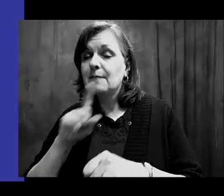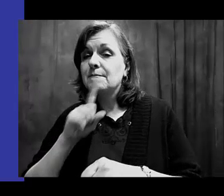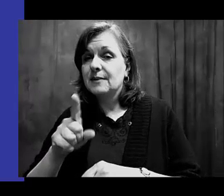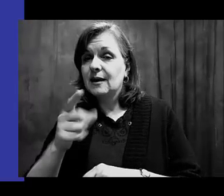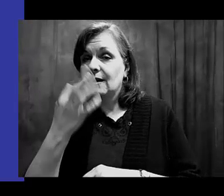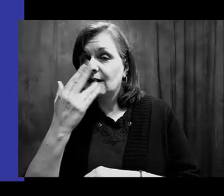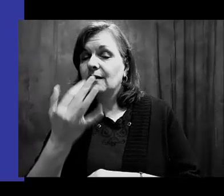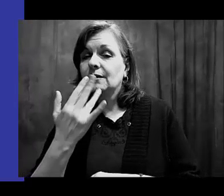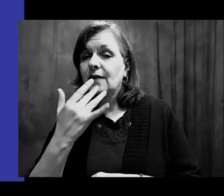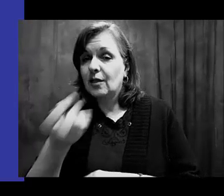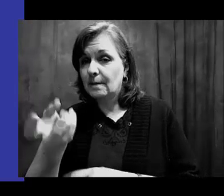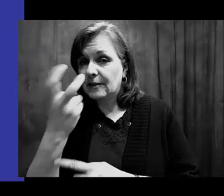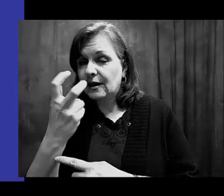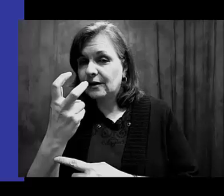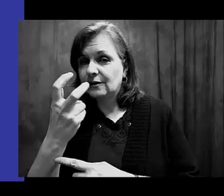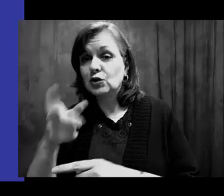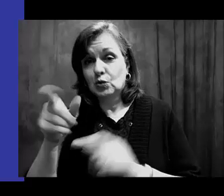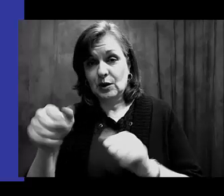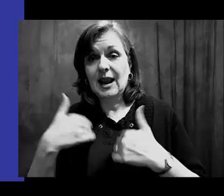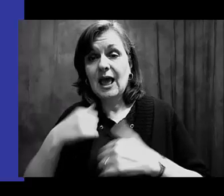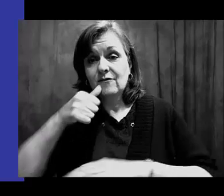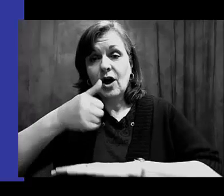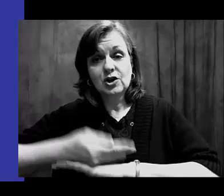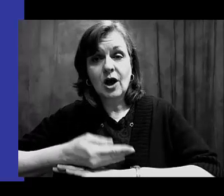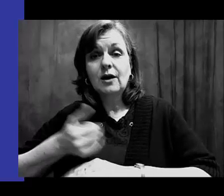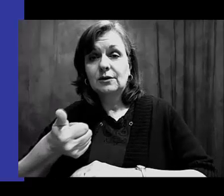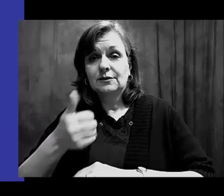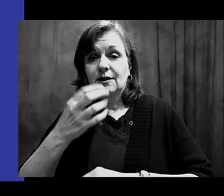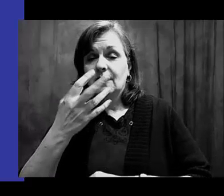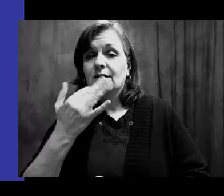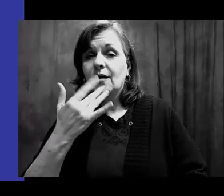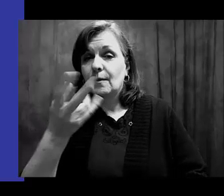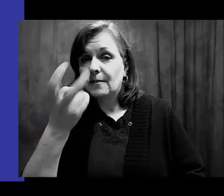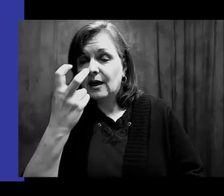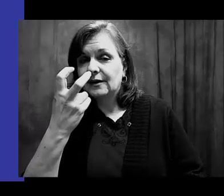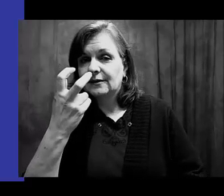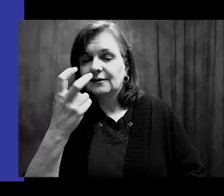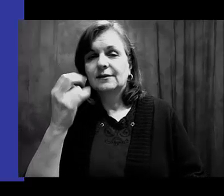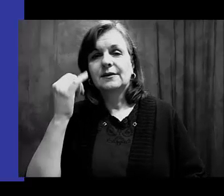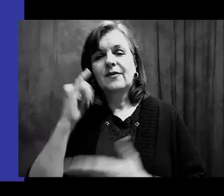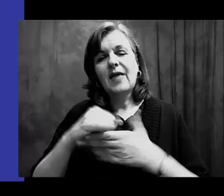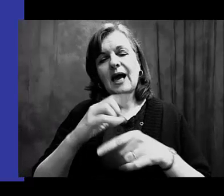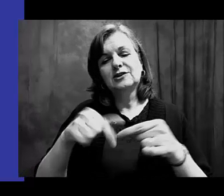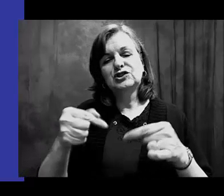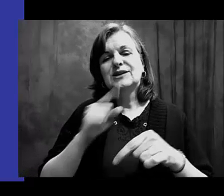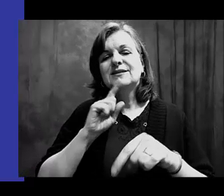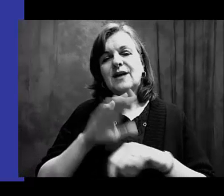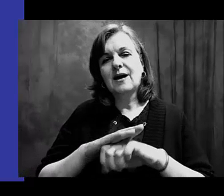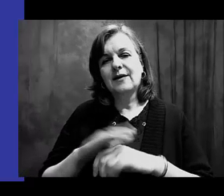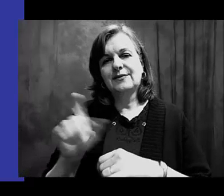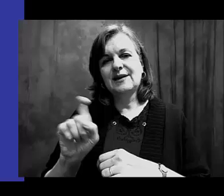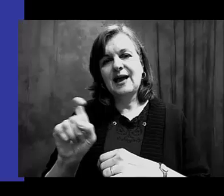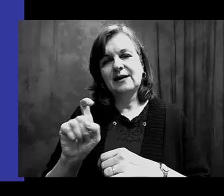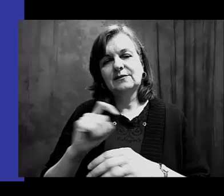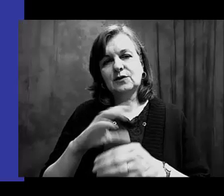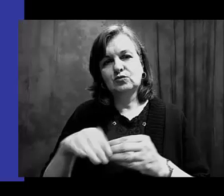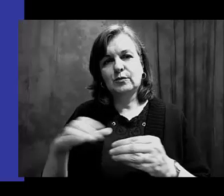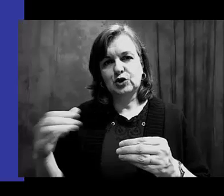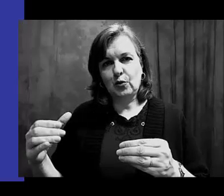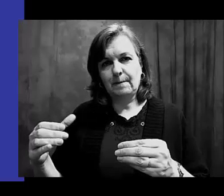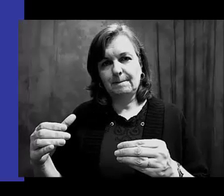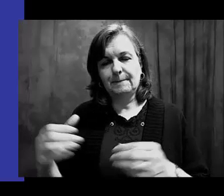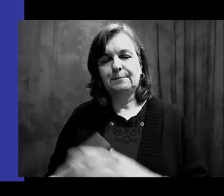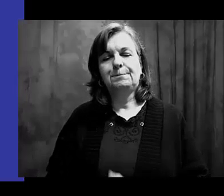have daughters that are colorblind. If it's carried on the X chromosome, we can certainly look